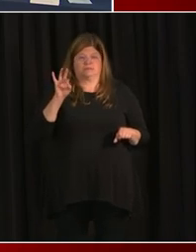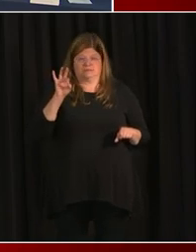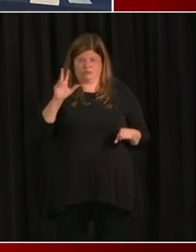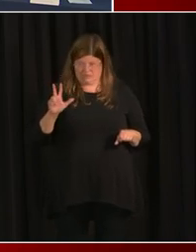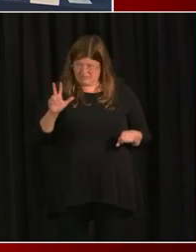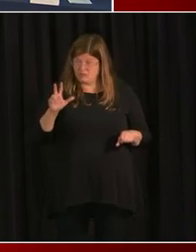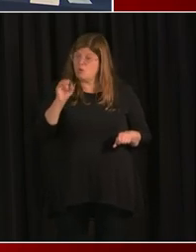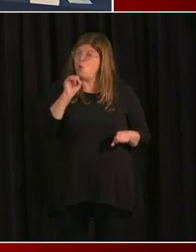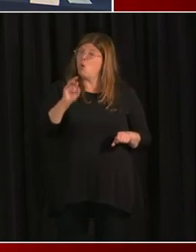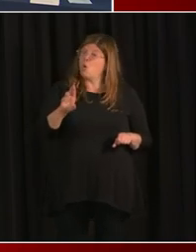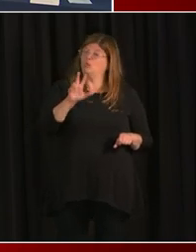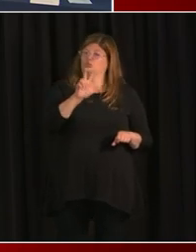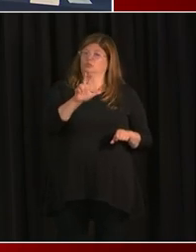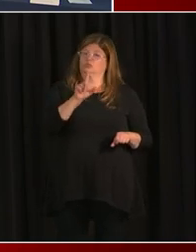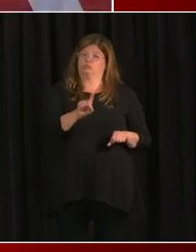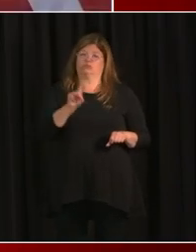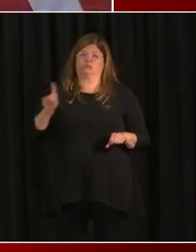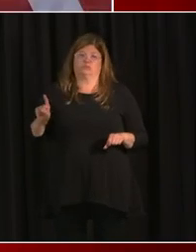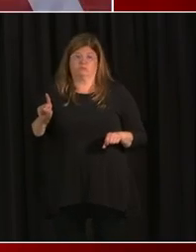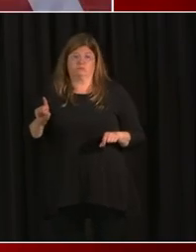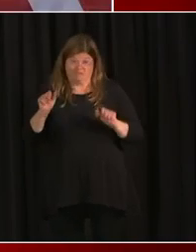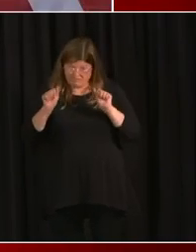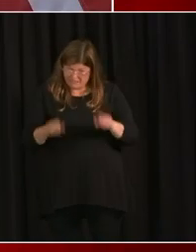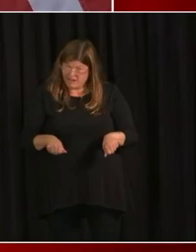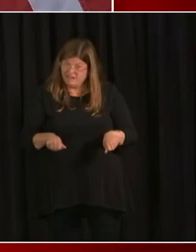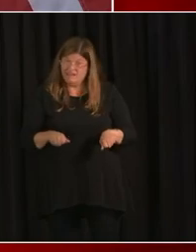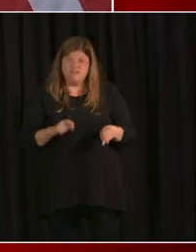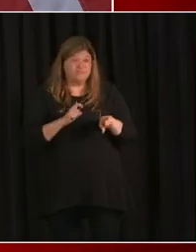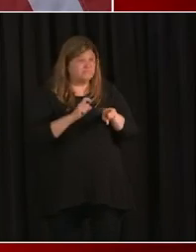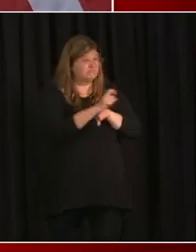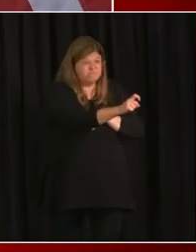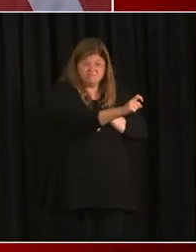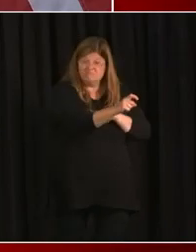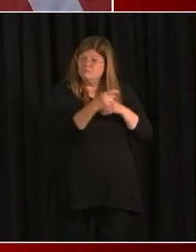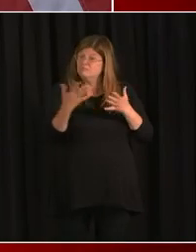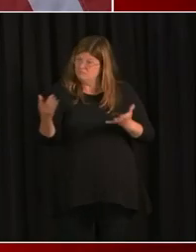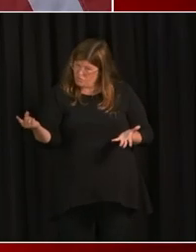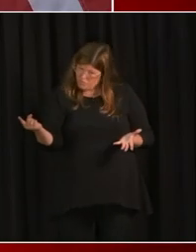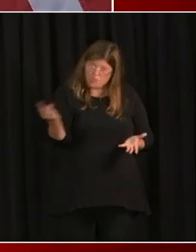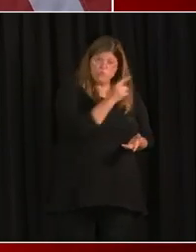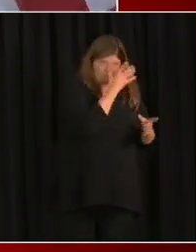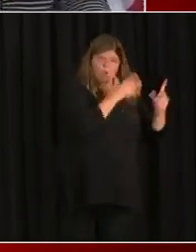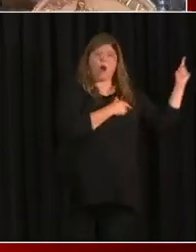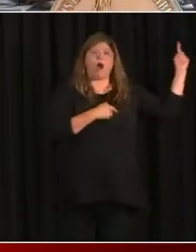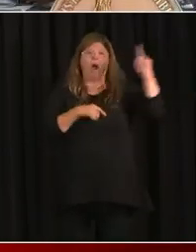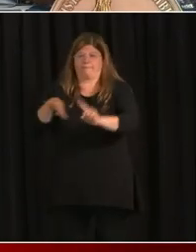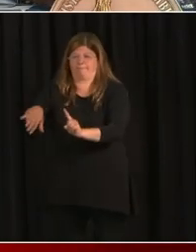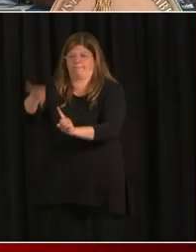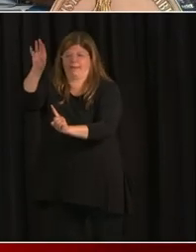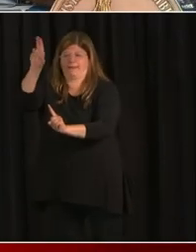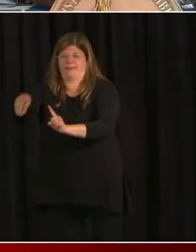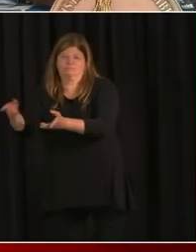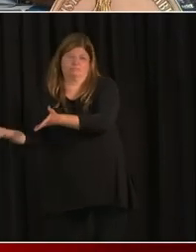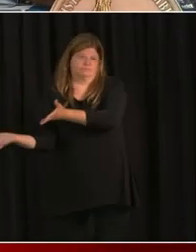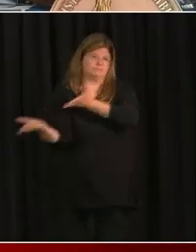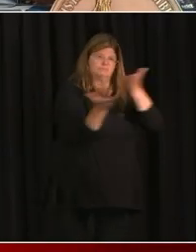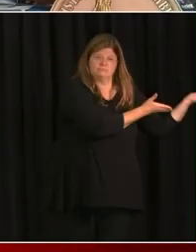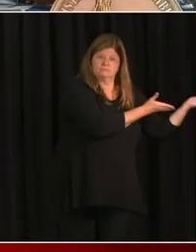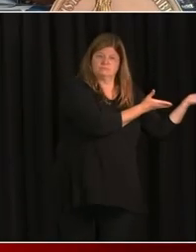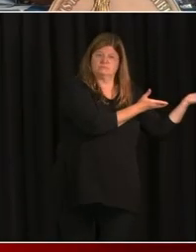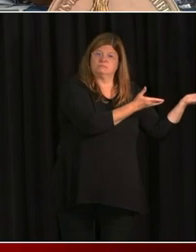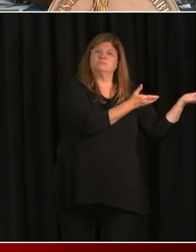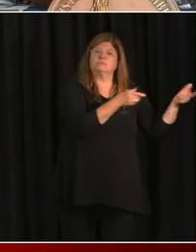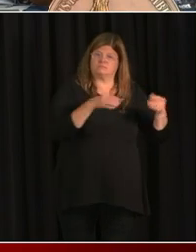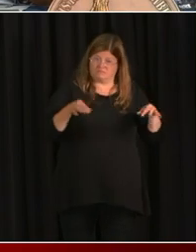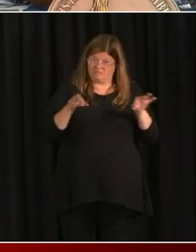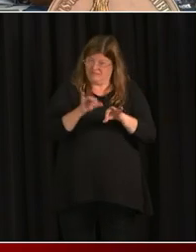202-399-7093. You may also always call 311 to get in touch with the city. And of course, if you are experiencing a